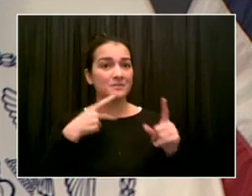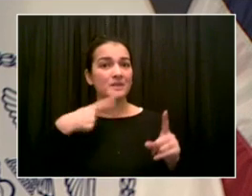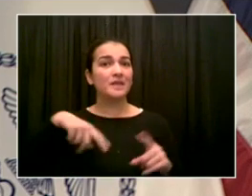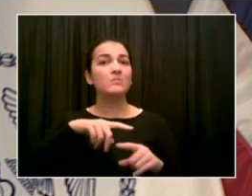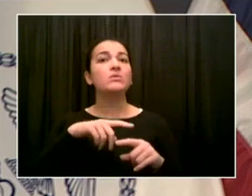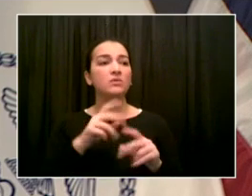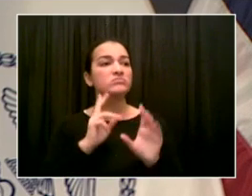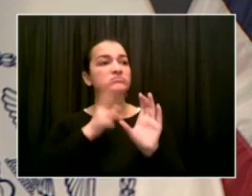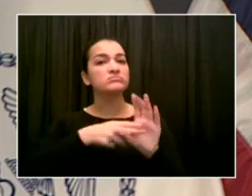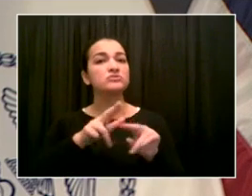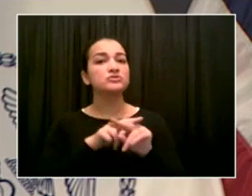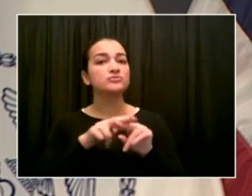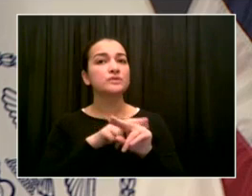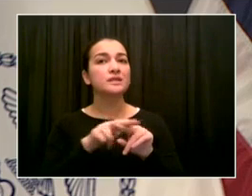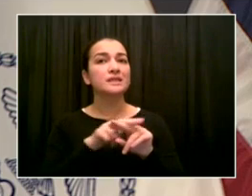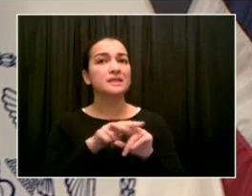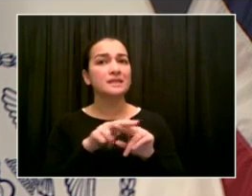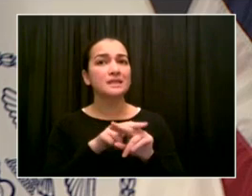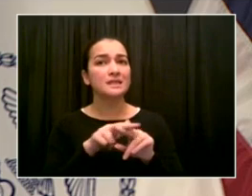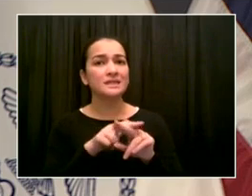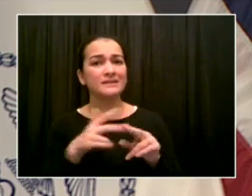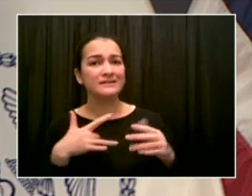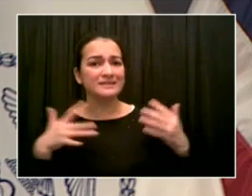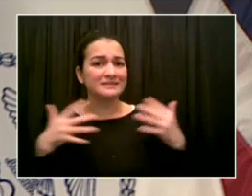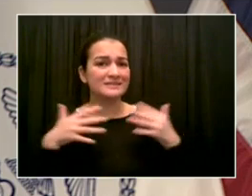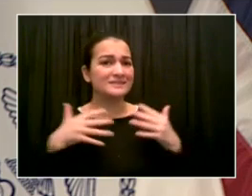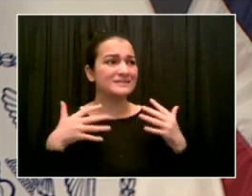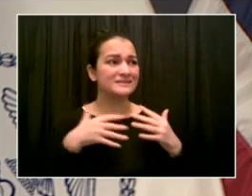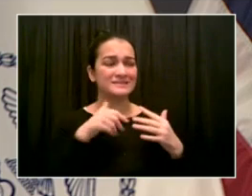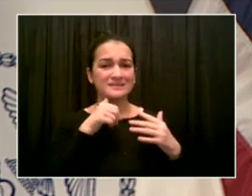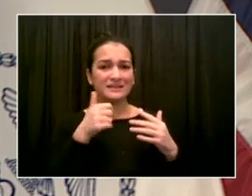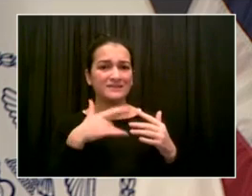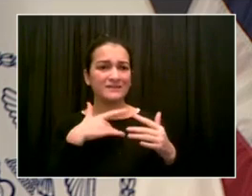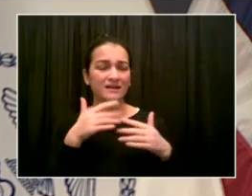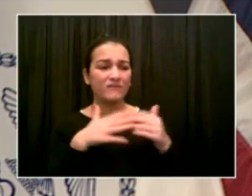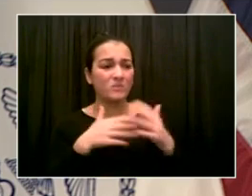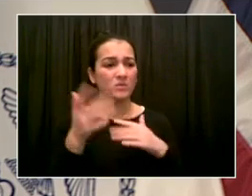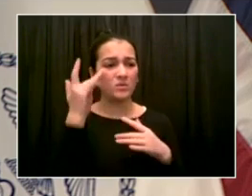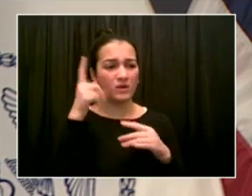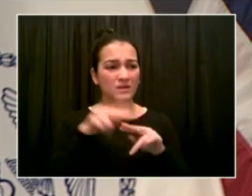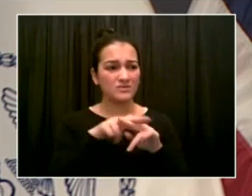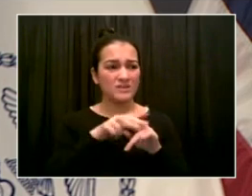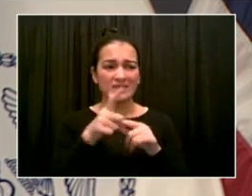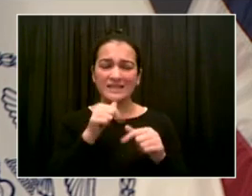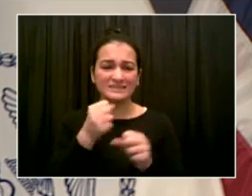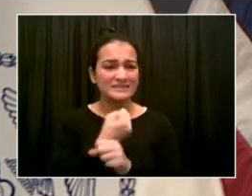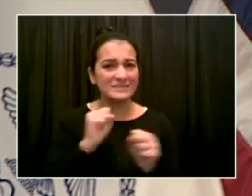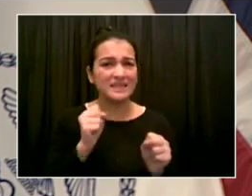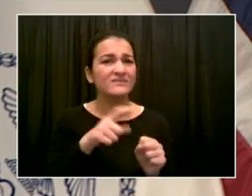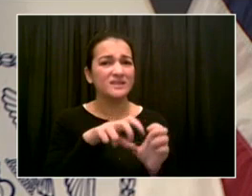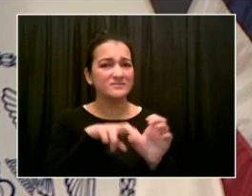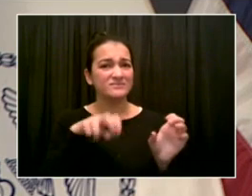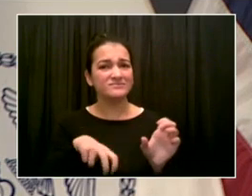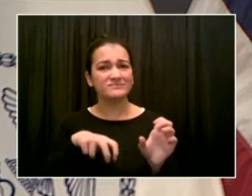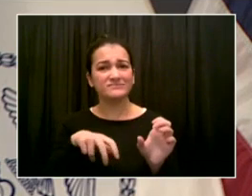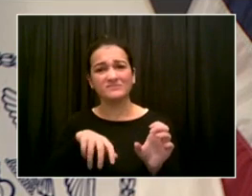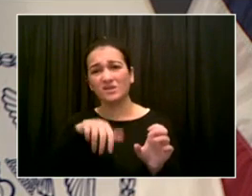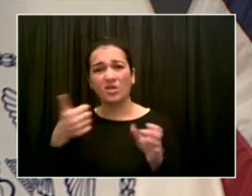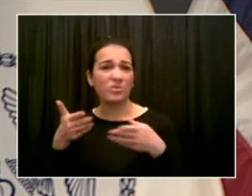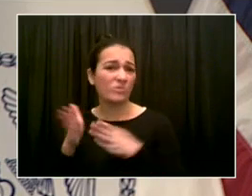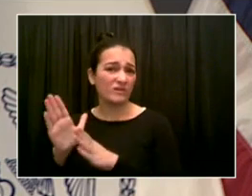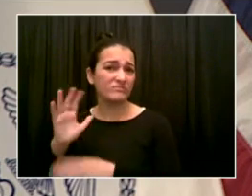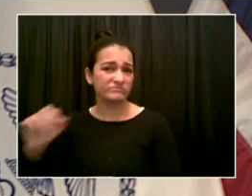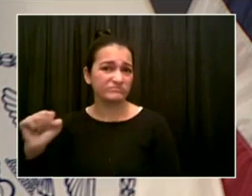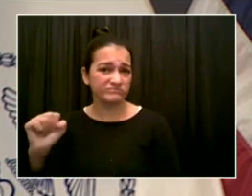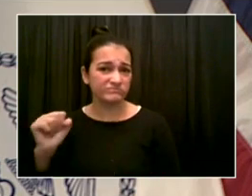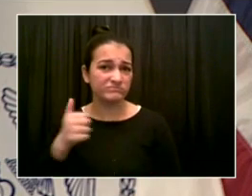get back on public transit? Yeah, listen, Julia, first of all, that was a horrible incident. We do not know everything we need to know about it yet. I'll